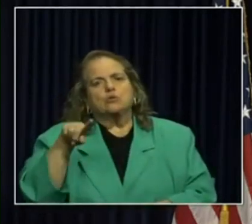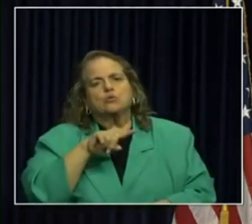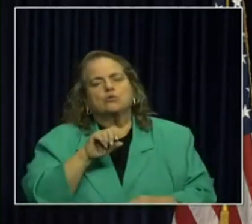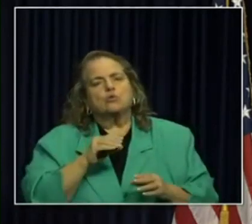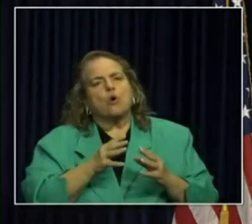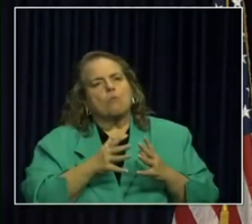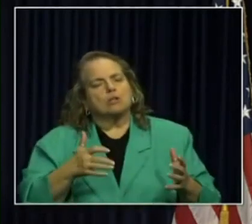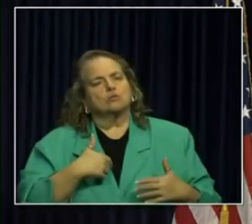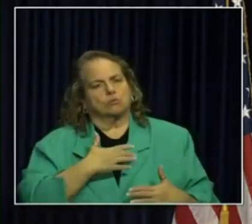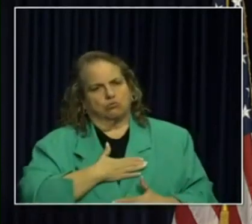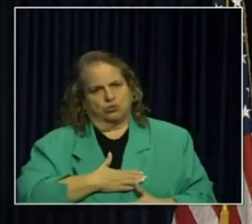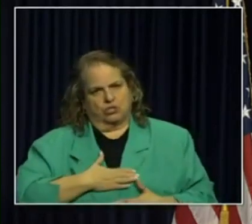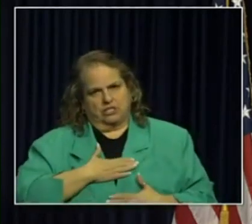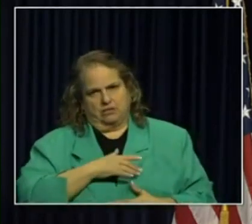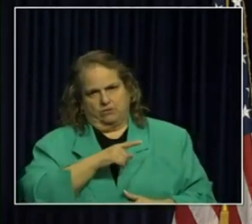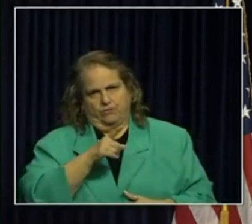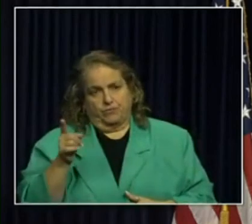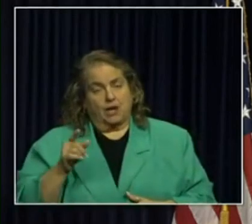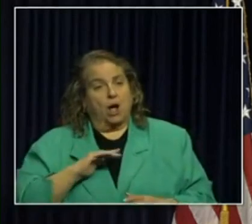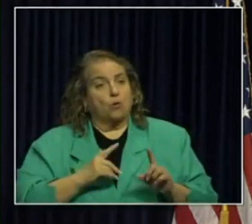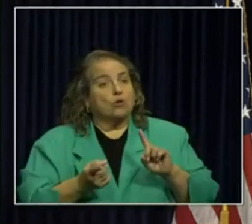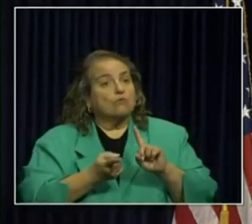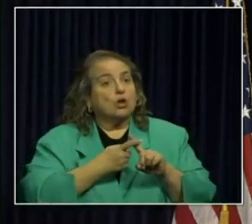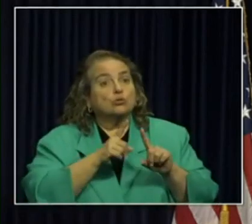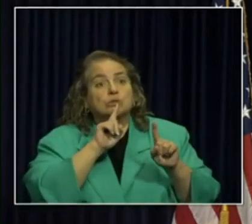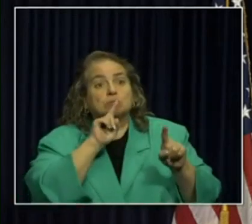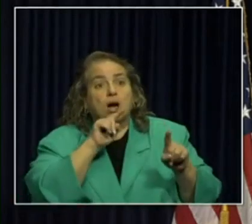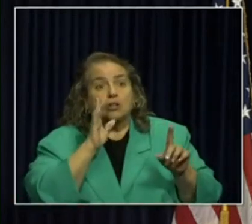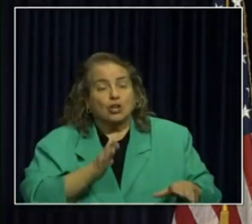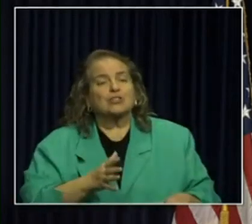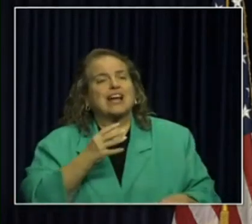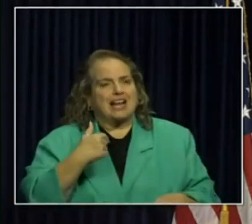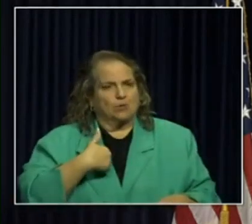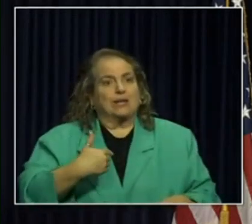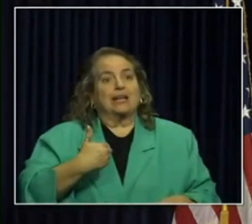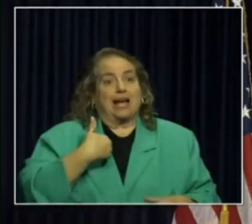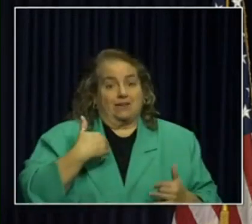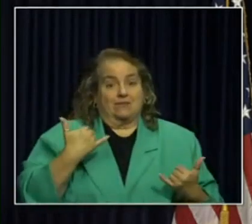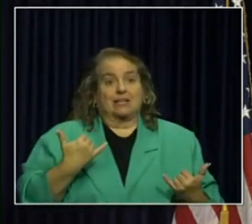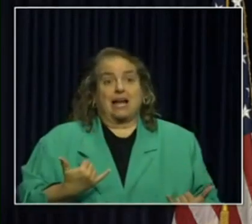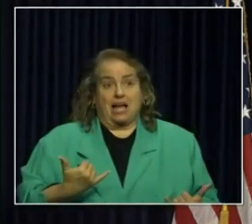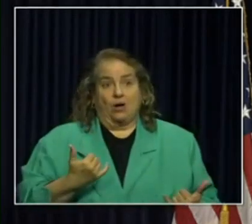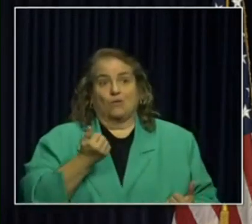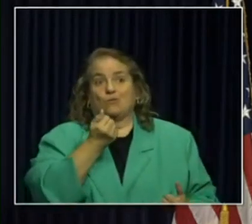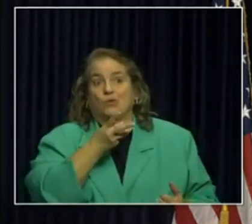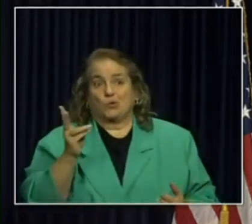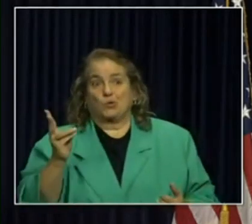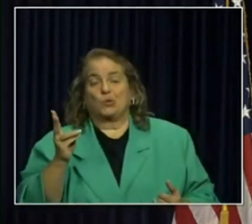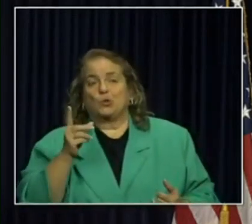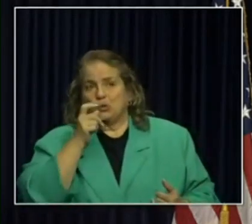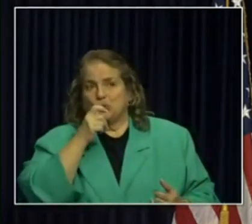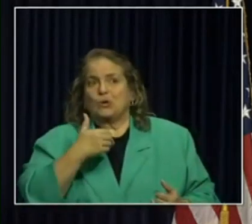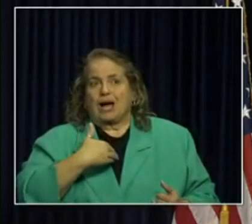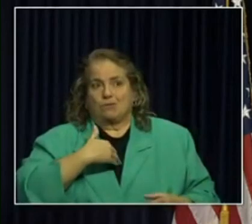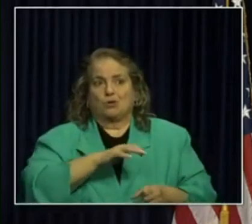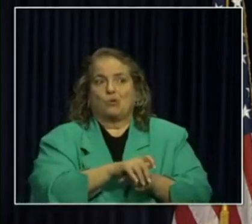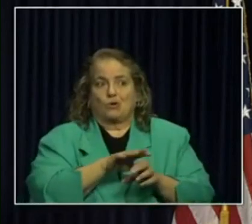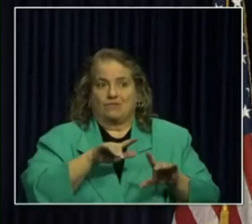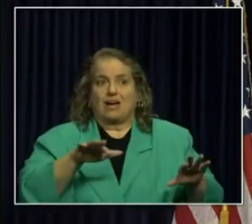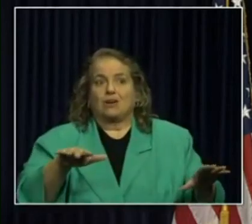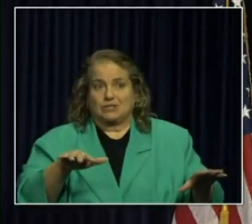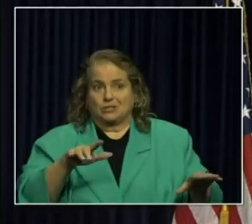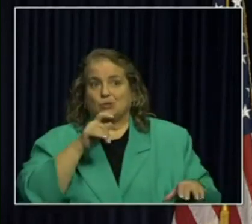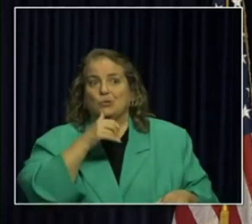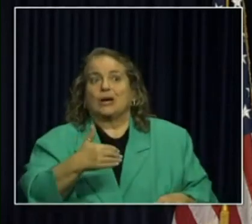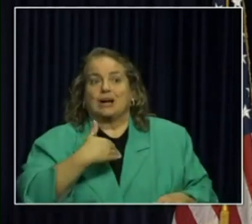much. To our first responders, who we've had at least a couple now test positive for the coronavirus, you knew that you were at risk